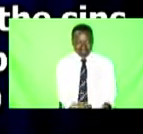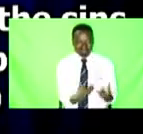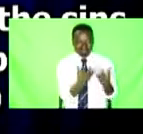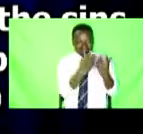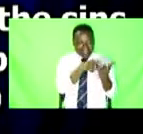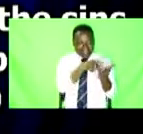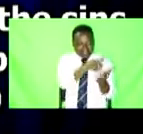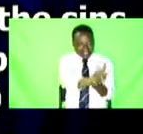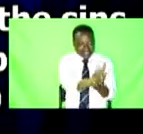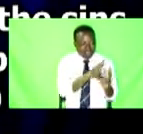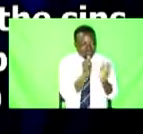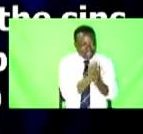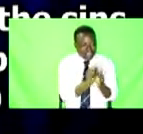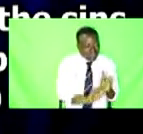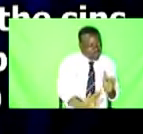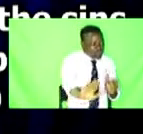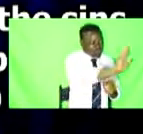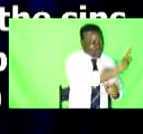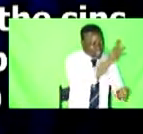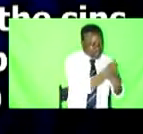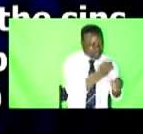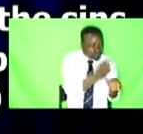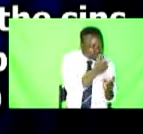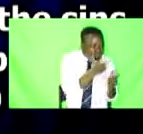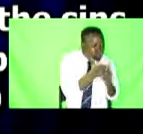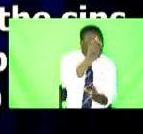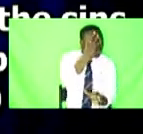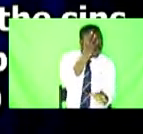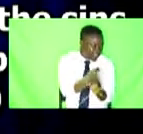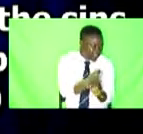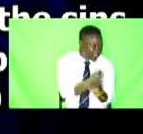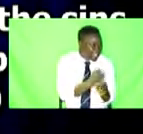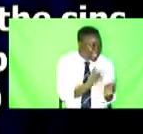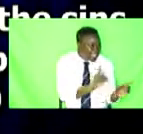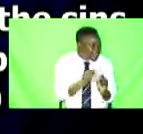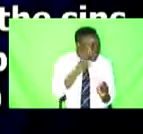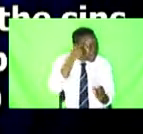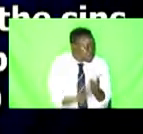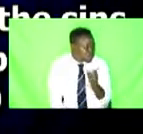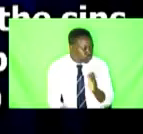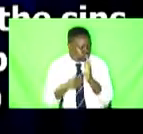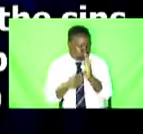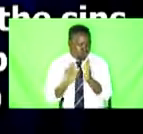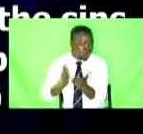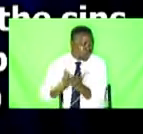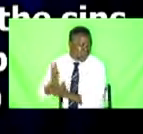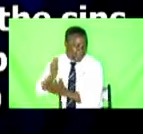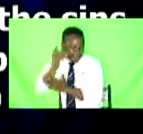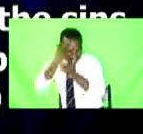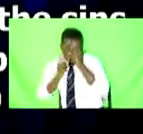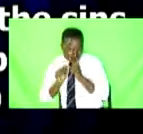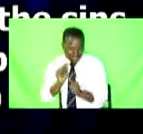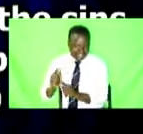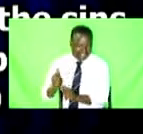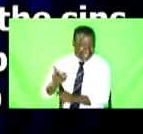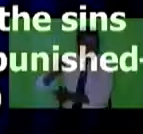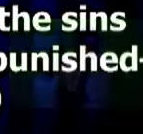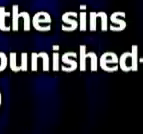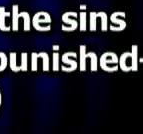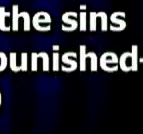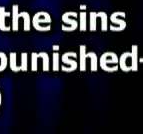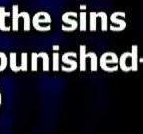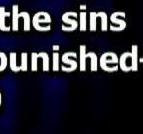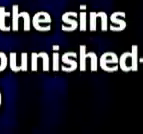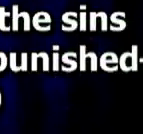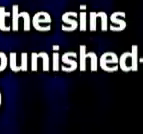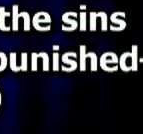received by faith. He did this to demonstrate his righteousness because in his forbearance, he has left